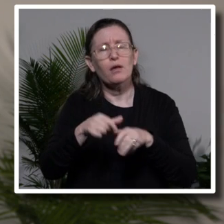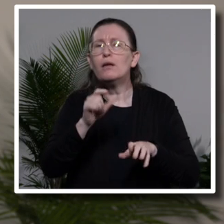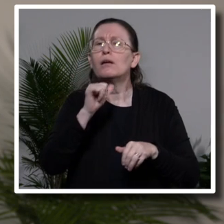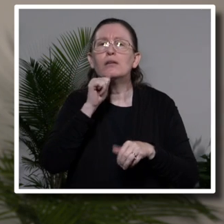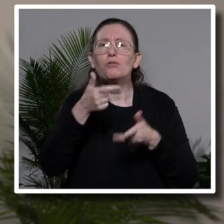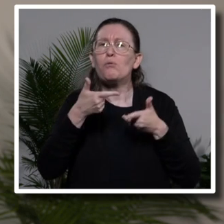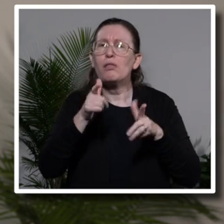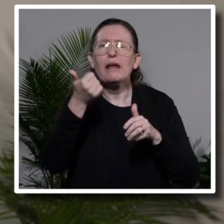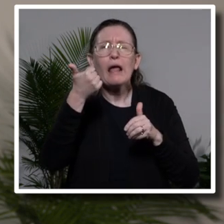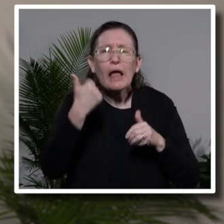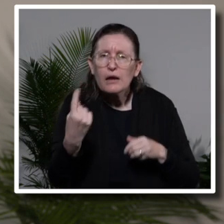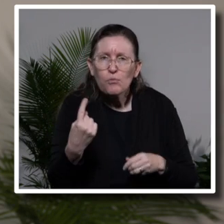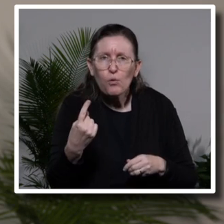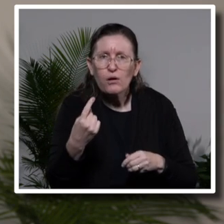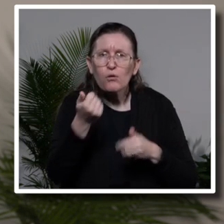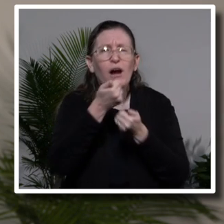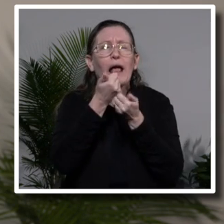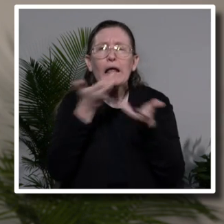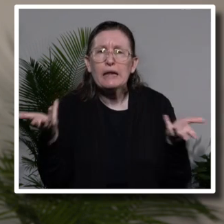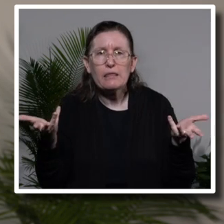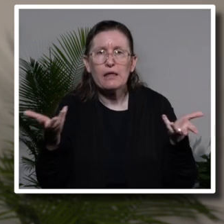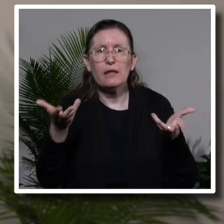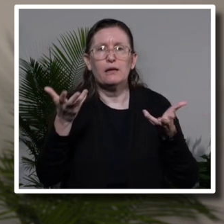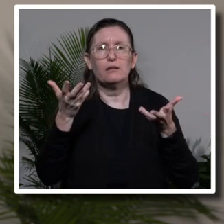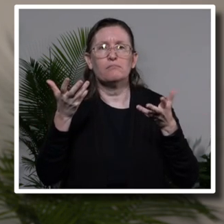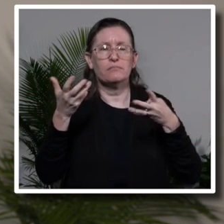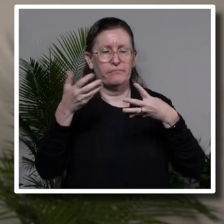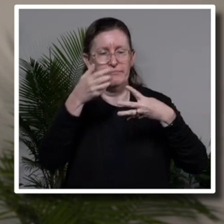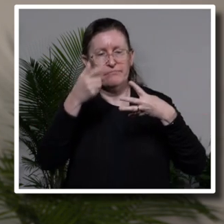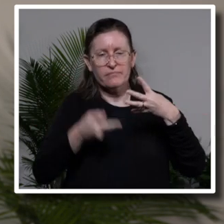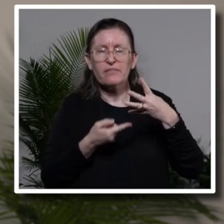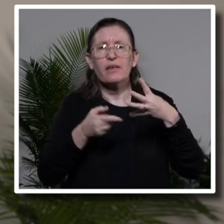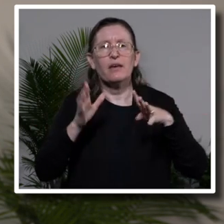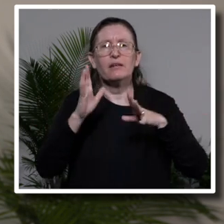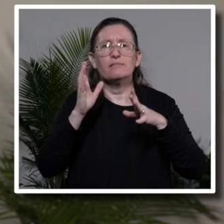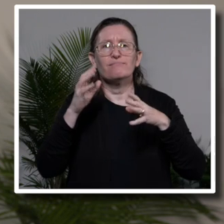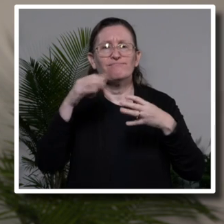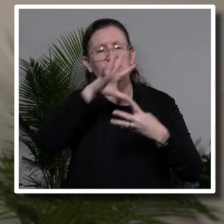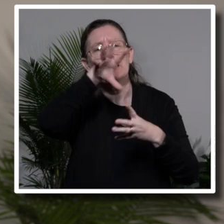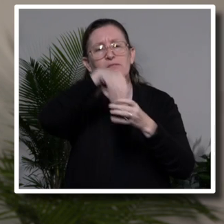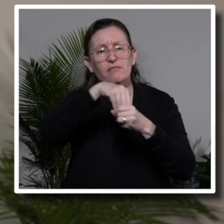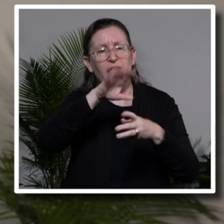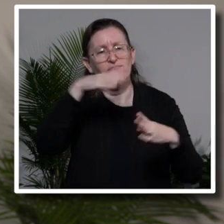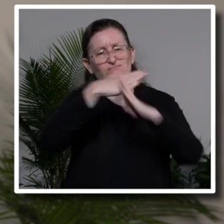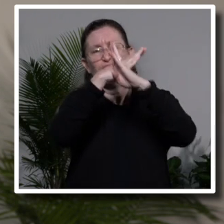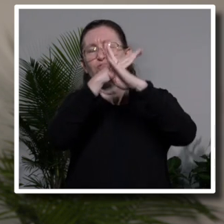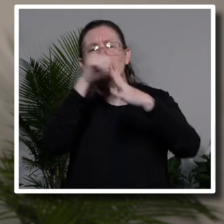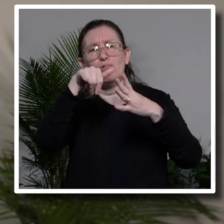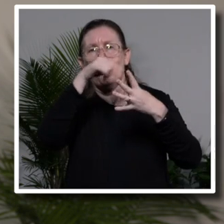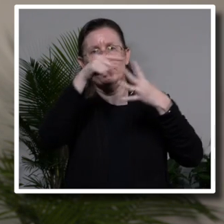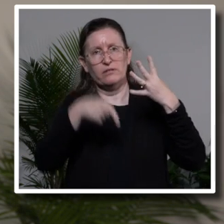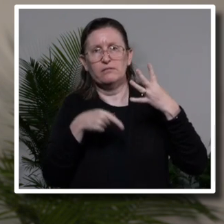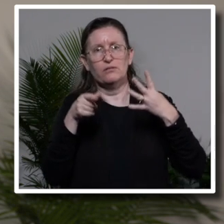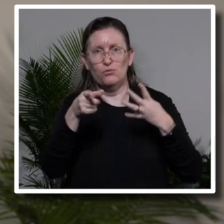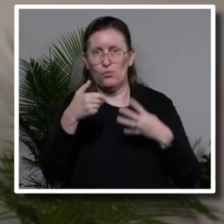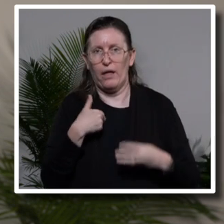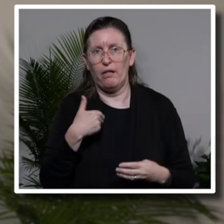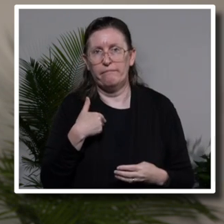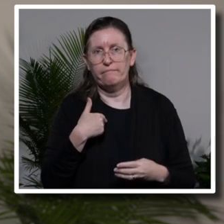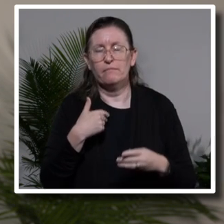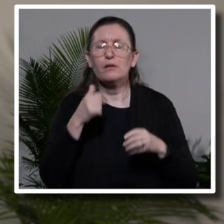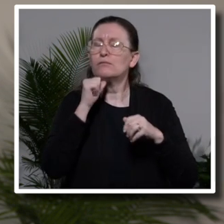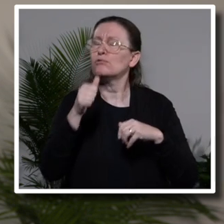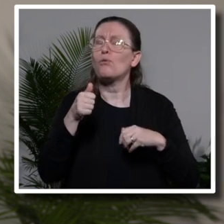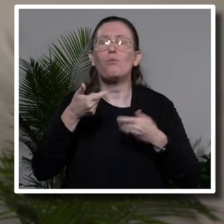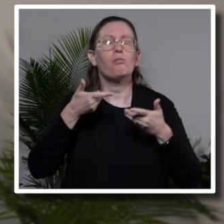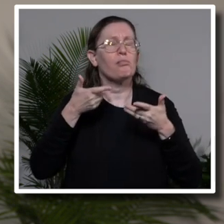let anyone or anything ever compromise these four characteristics you have so wonderfully given to the world. Don't let